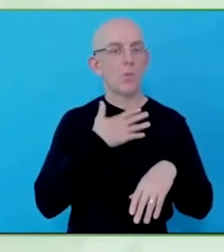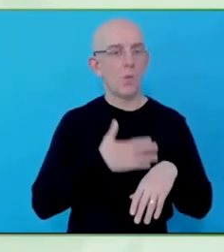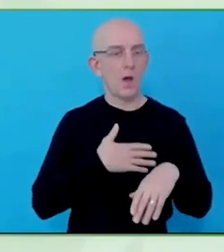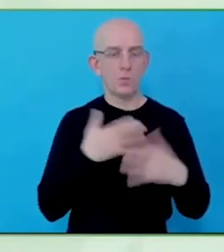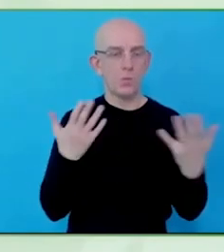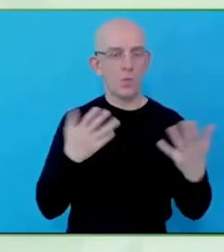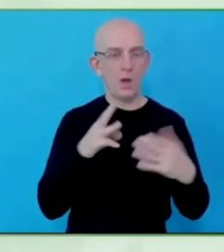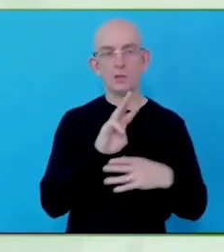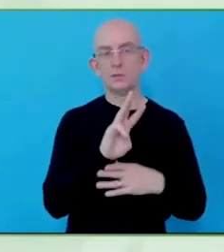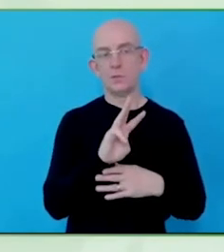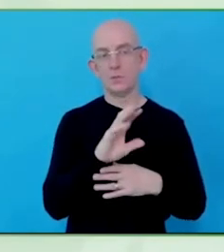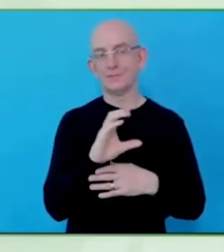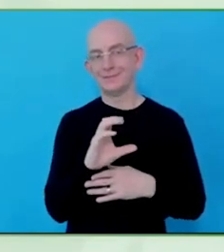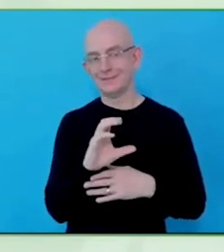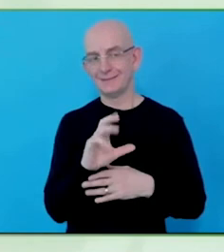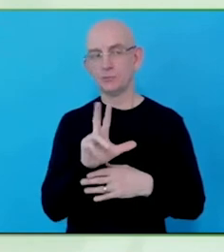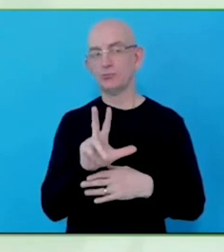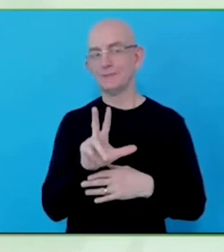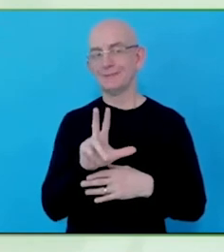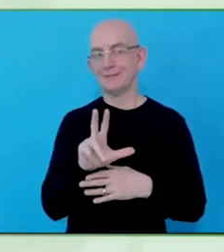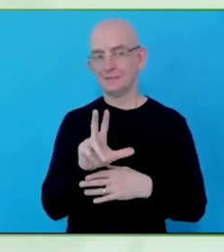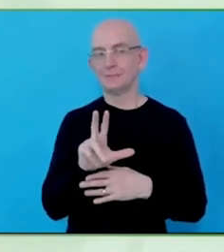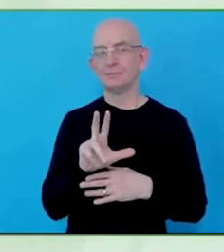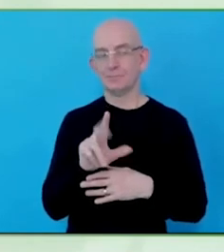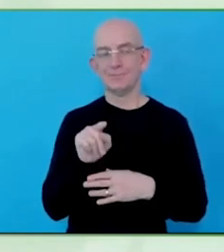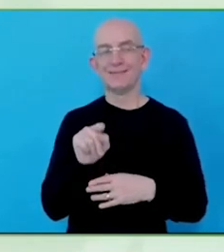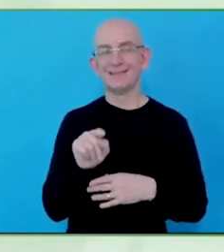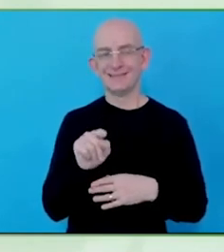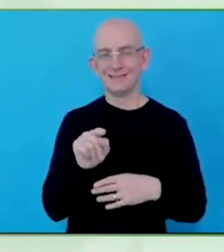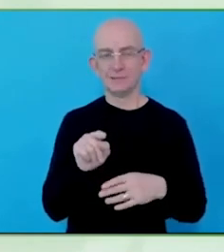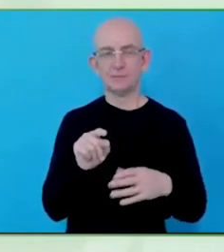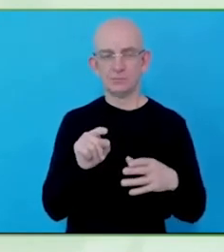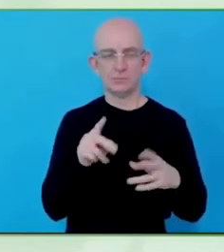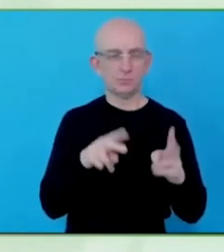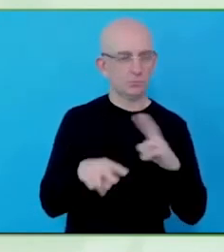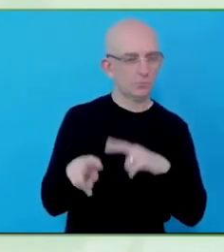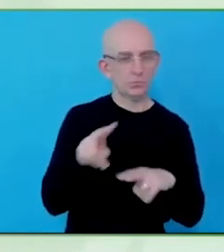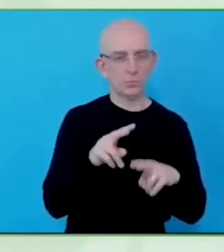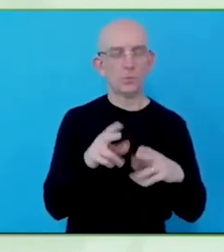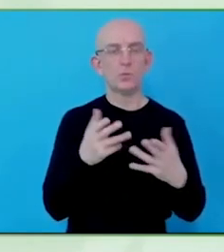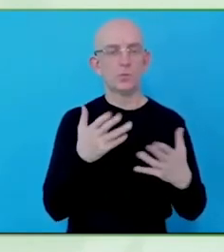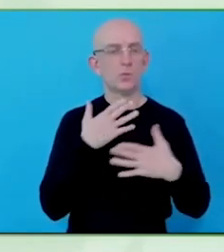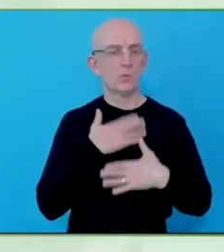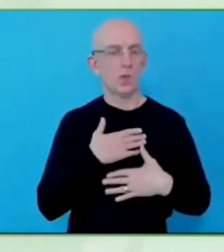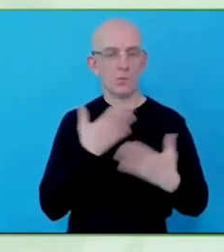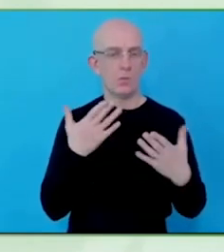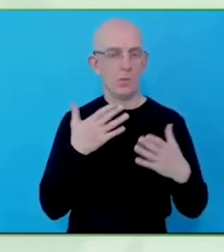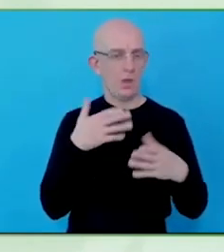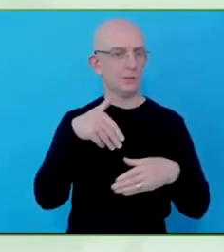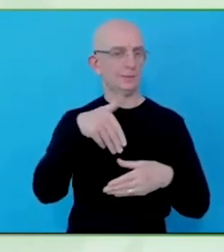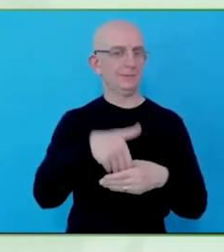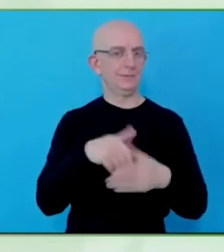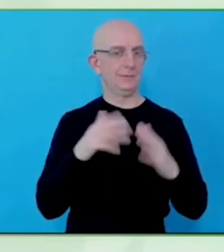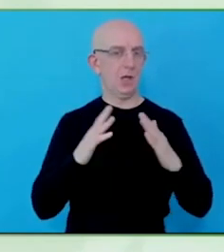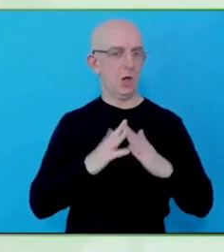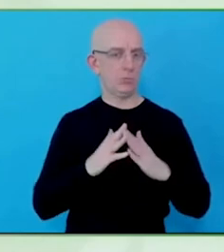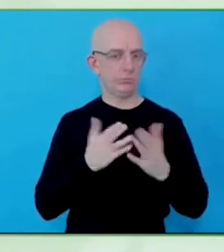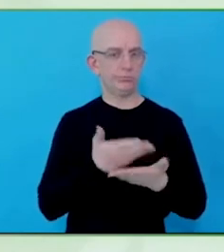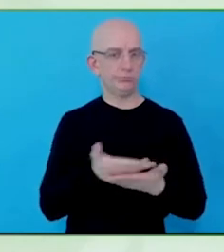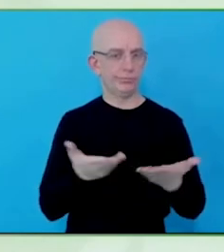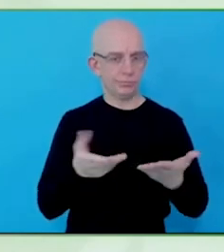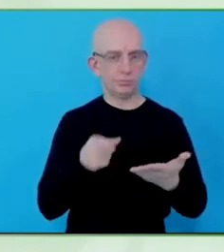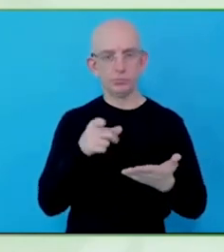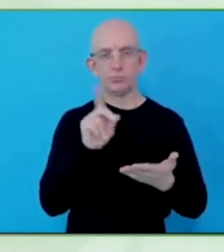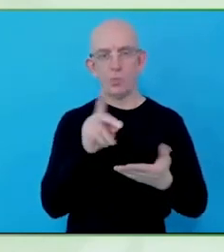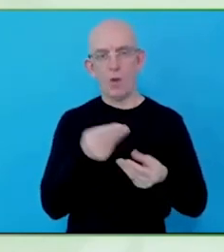Petra here, who has been drawing in the background. We try to run an accessible conference. And Petra does graphic